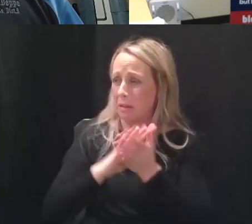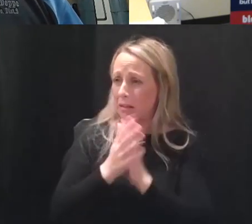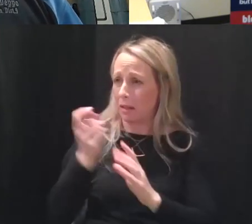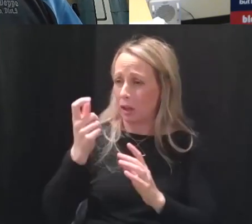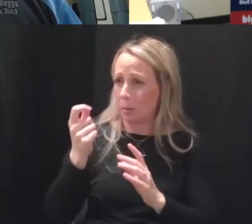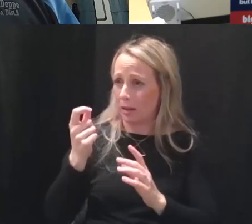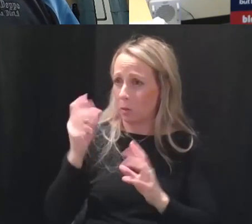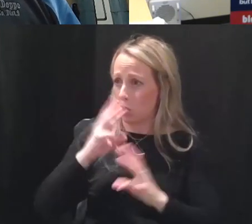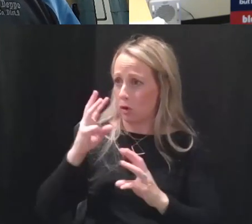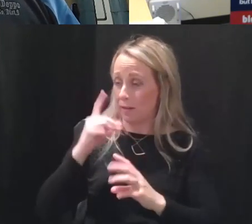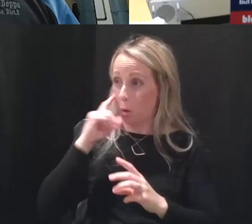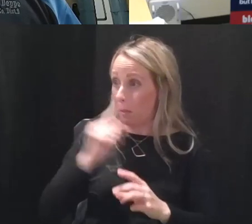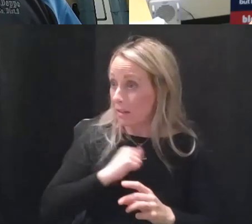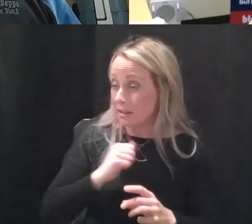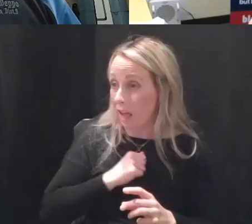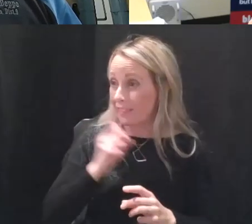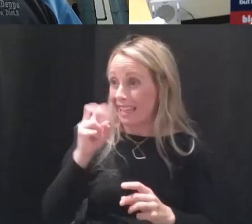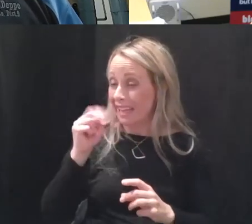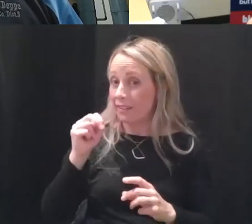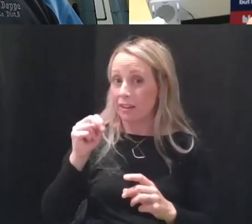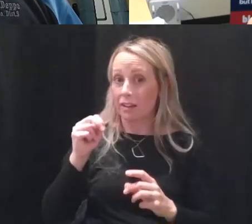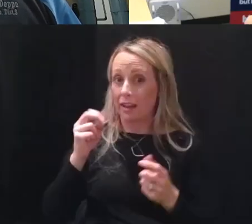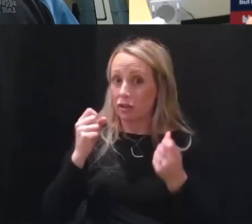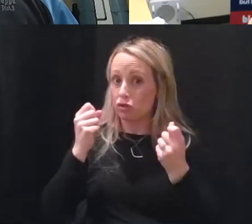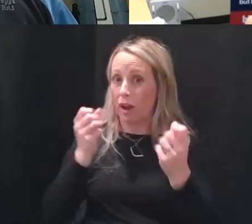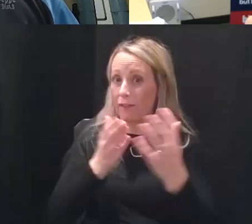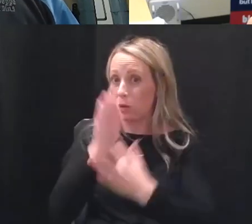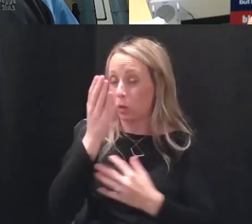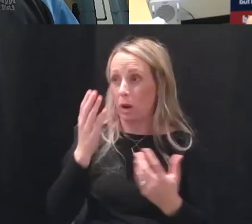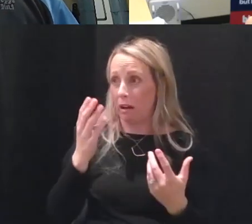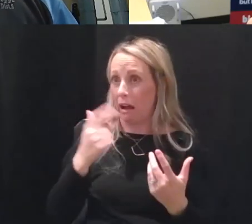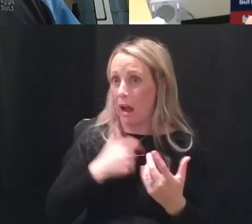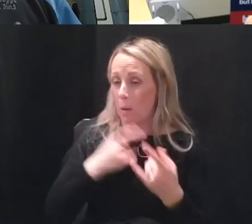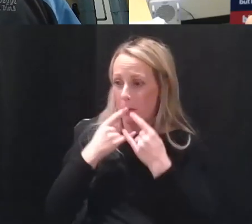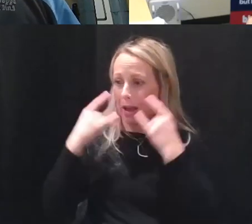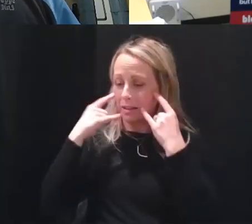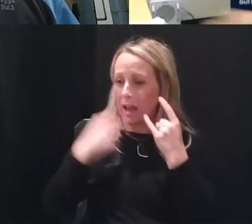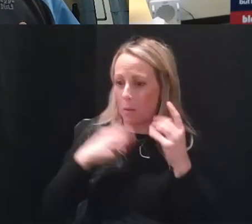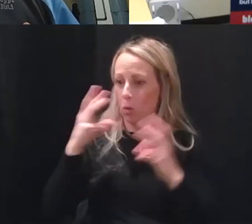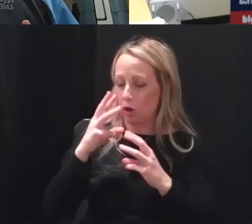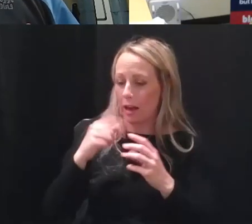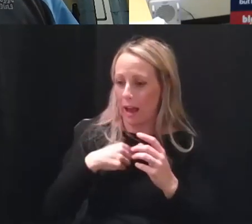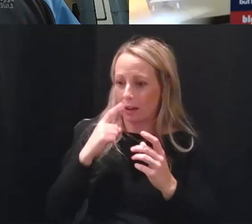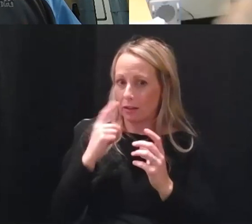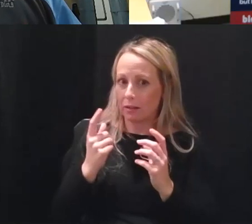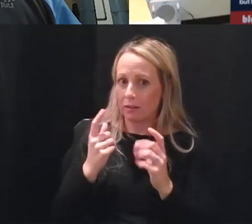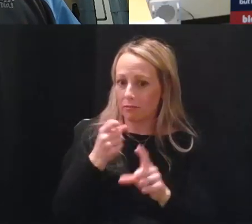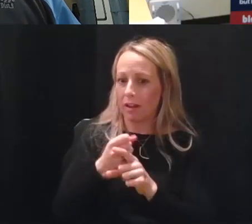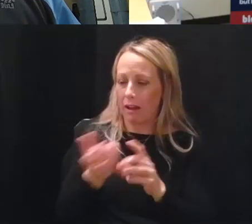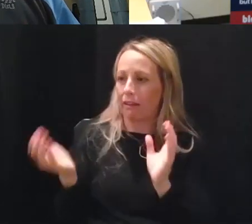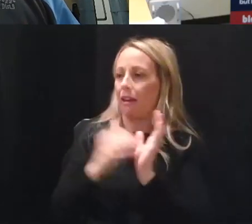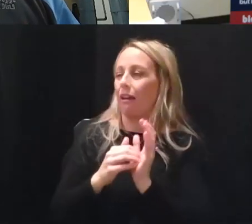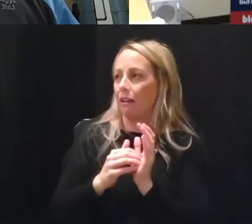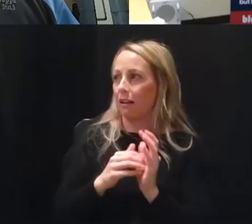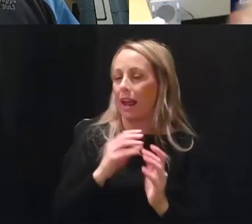For myself, even going through a drive-through now, I wear my mask. And because I'm worried that I could get it again. I'm more worried about, one of the things